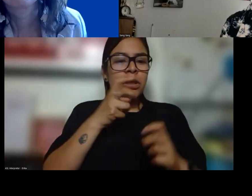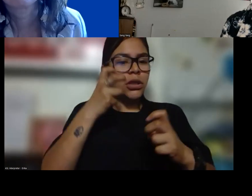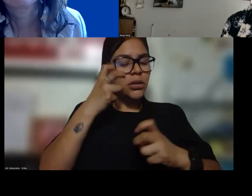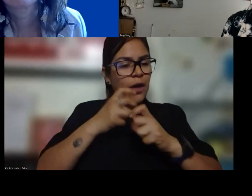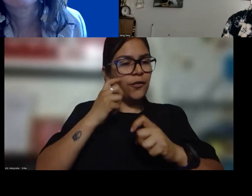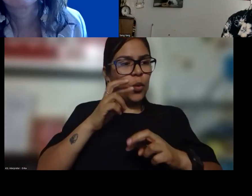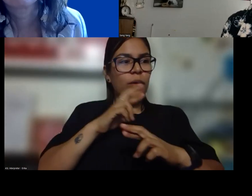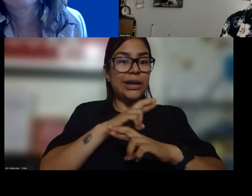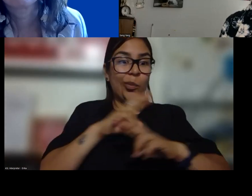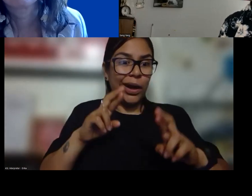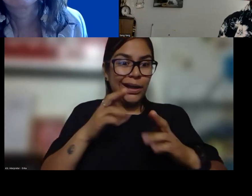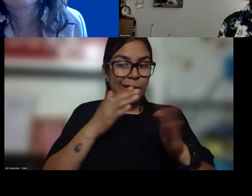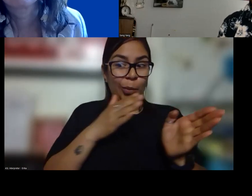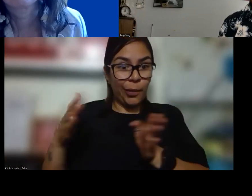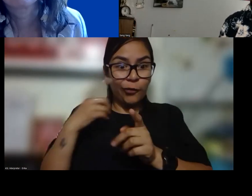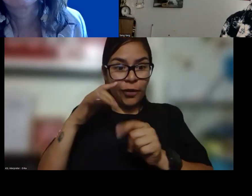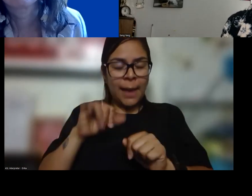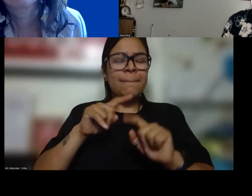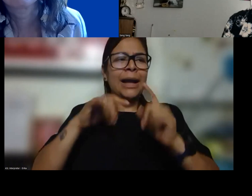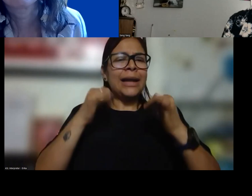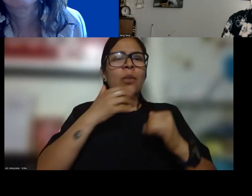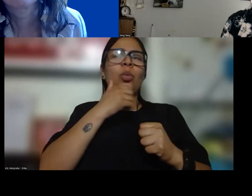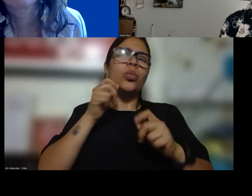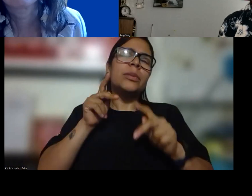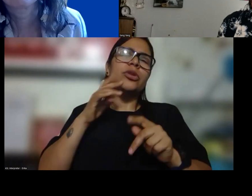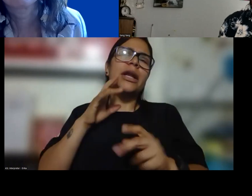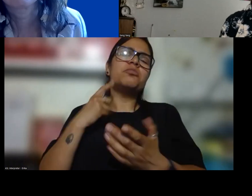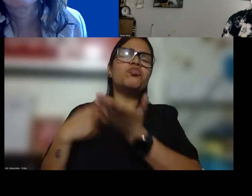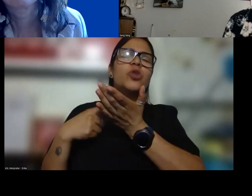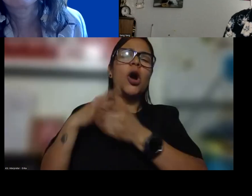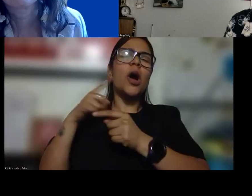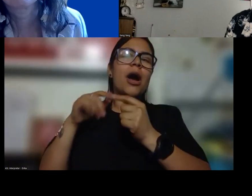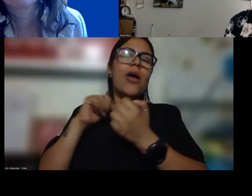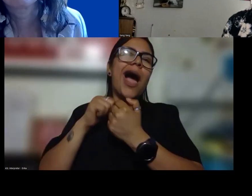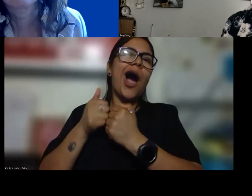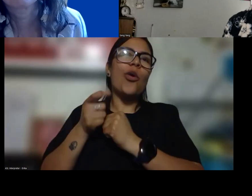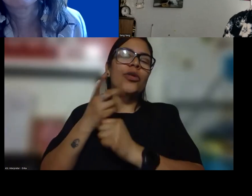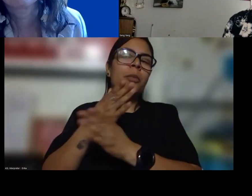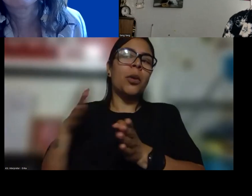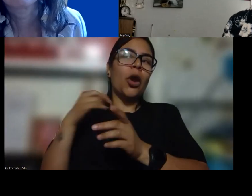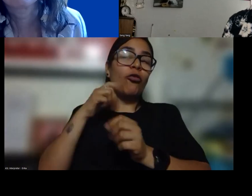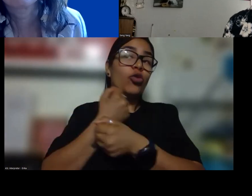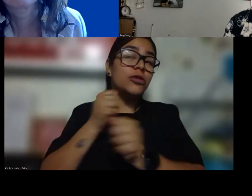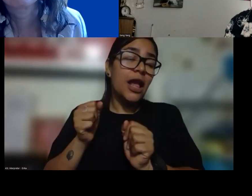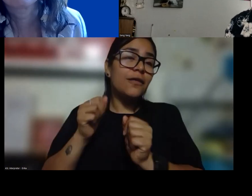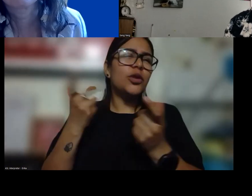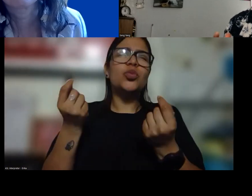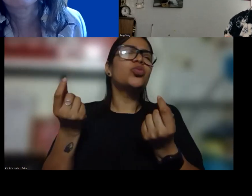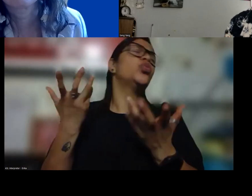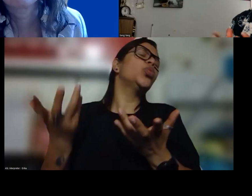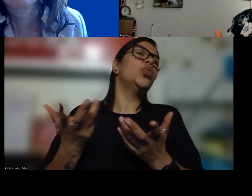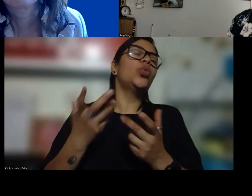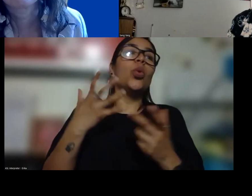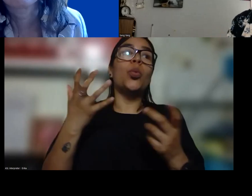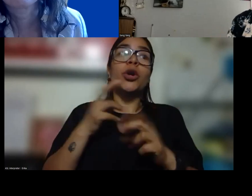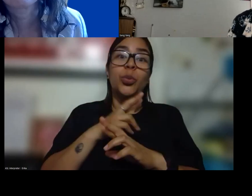elderly, especially. I often talk to the safety committee in Butte County. I say, when the